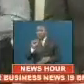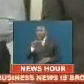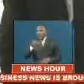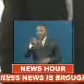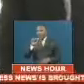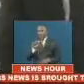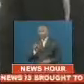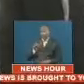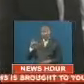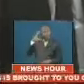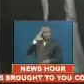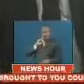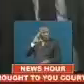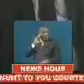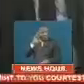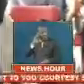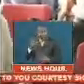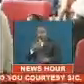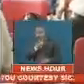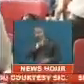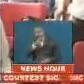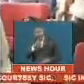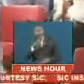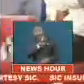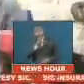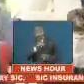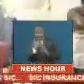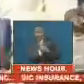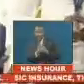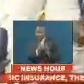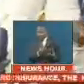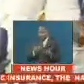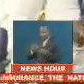hopes to transfer his experience gained in these African countries to Ghana.